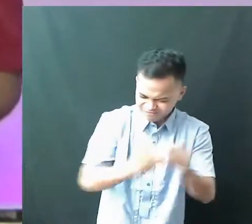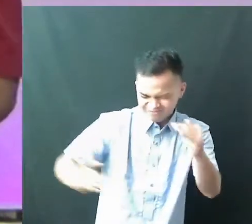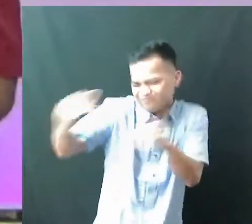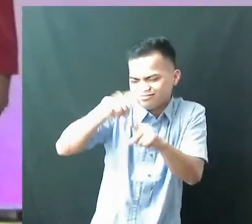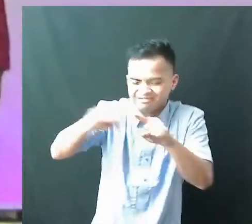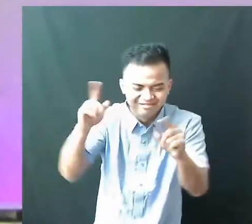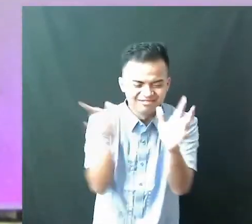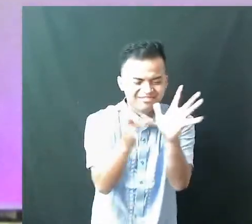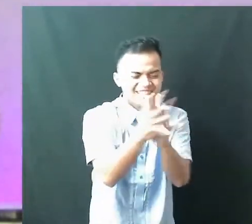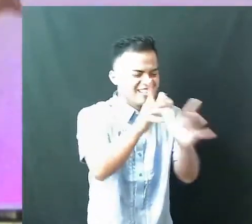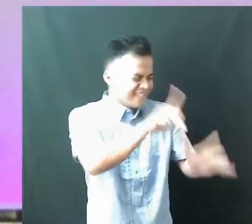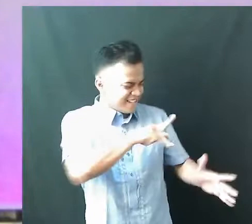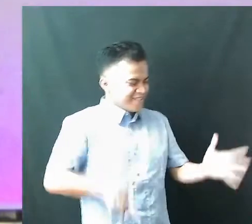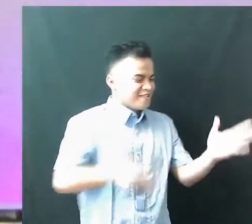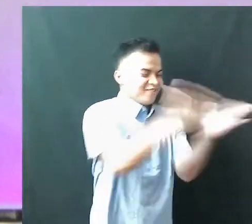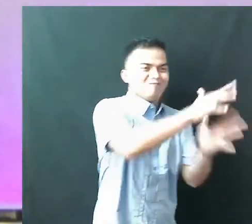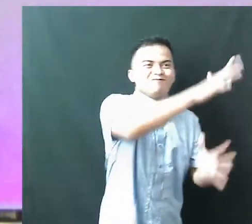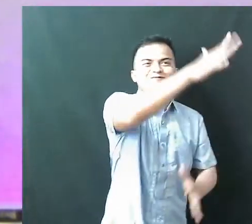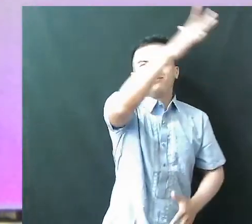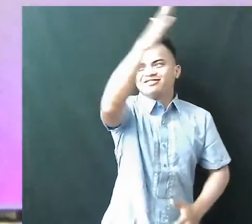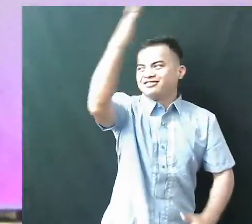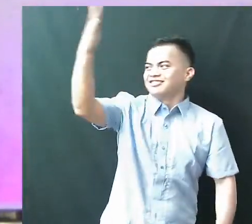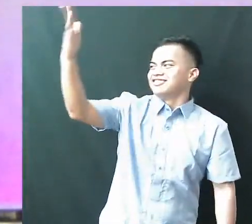He is the King of glory.